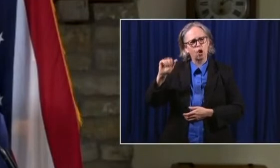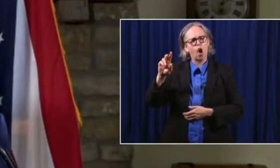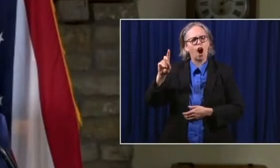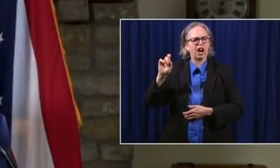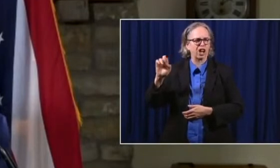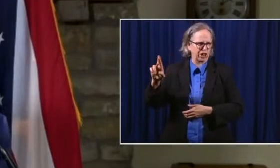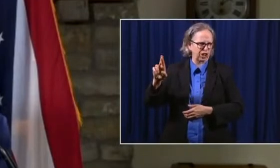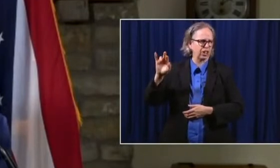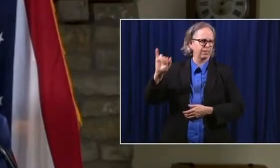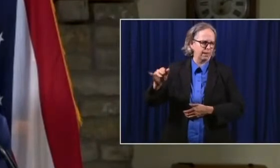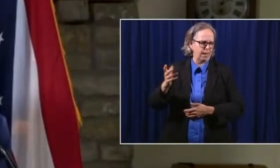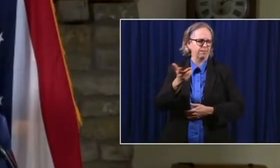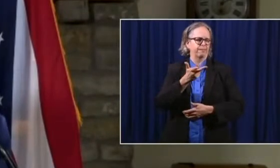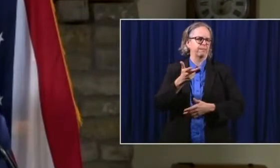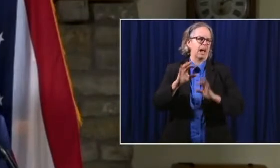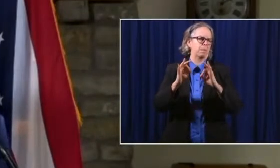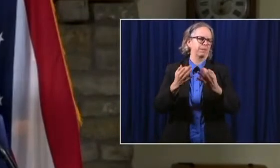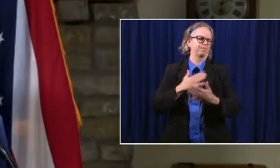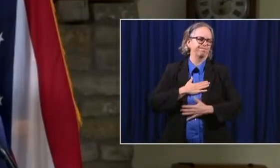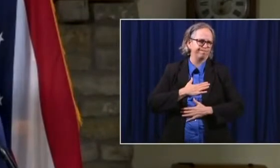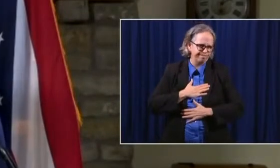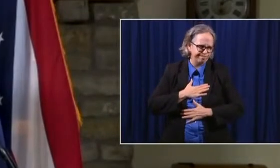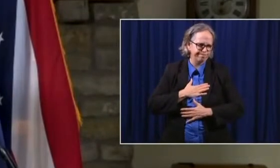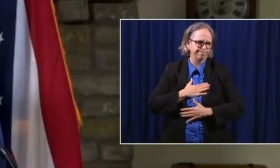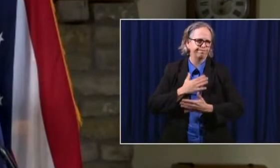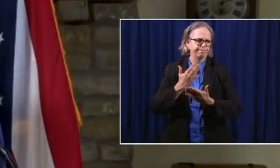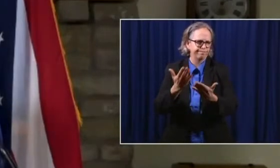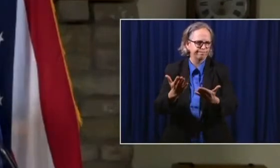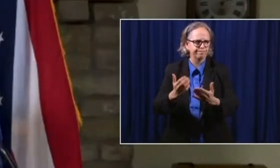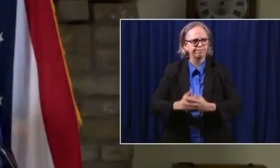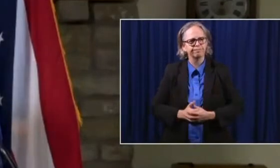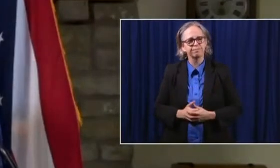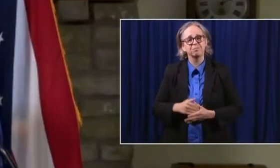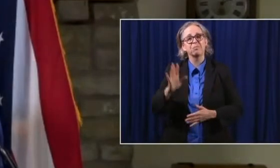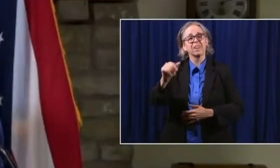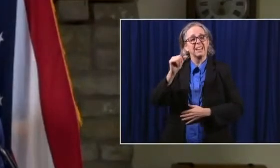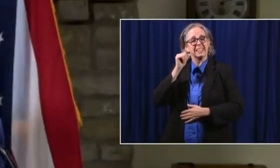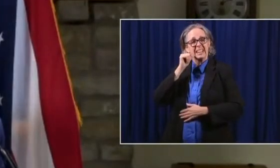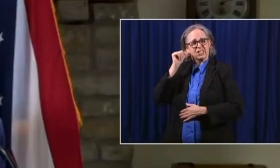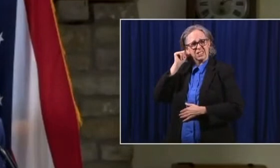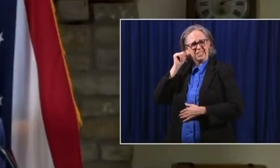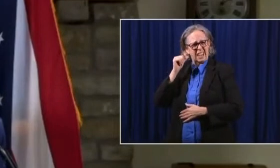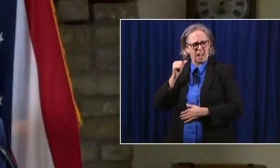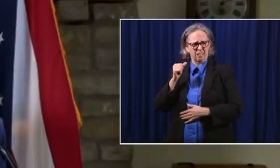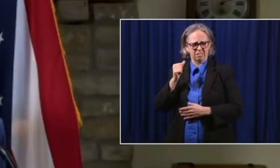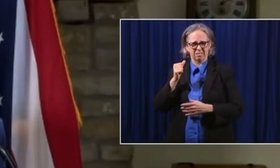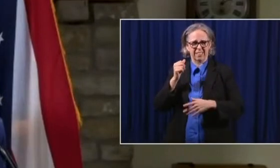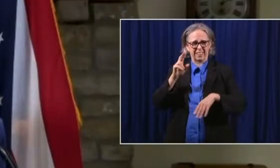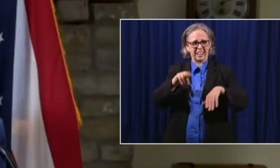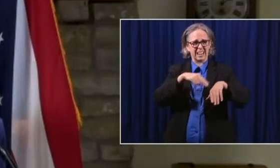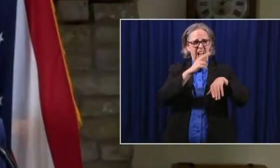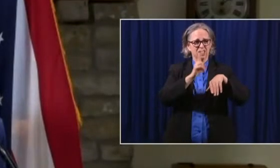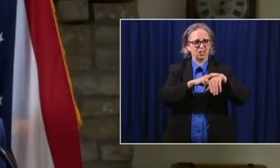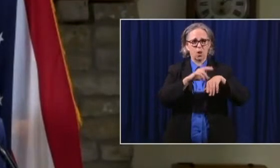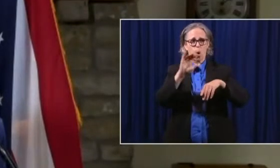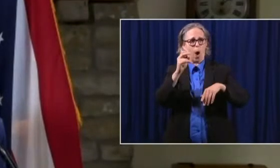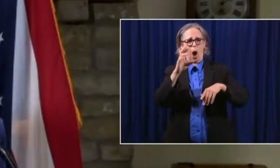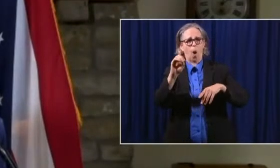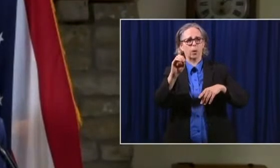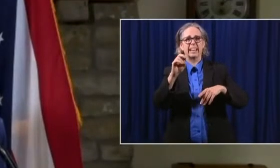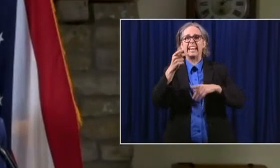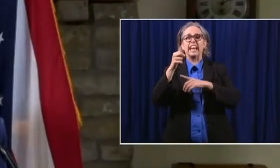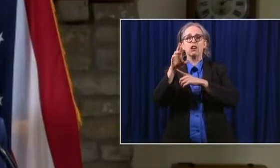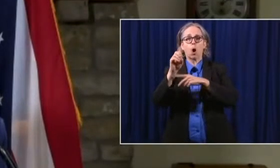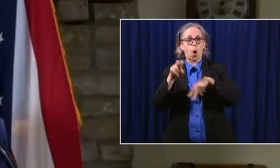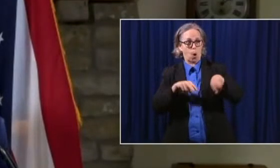Yesterday, we lost one of our nation's heroes and one of Ohio's heroes. Fran and I were saddened to hear of the passing of United